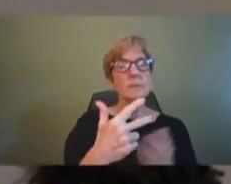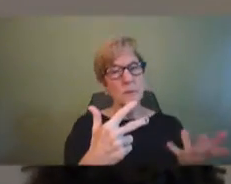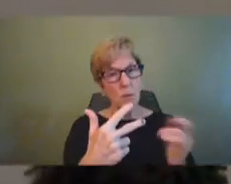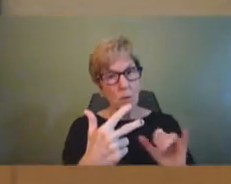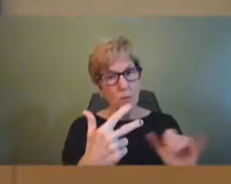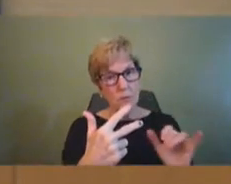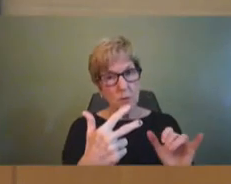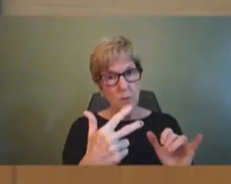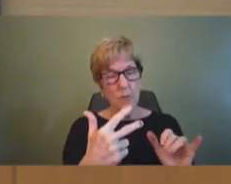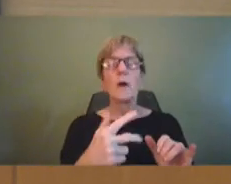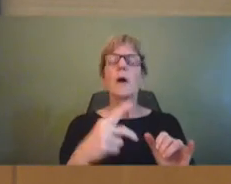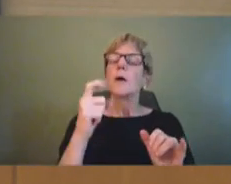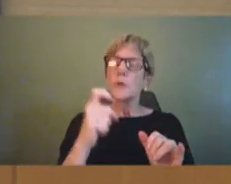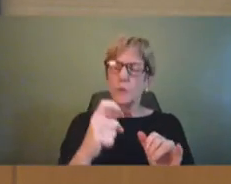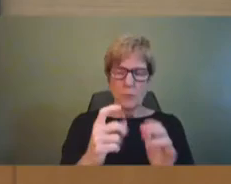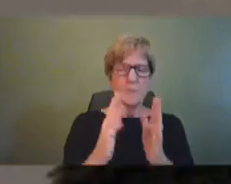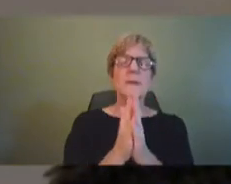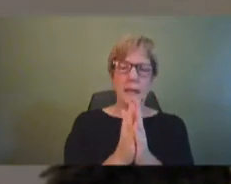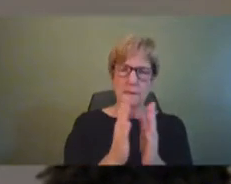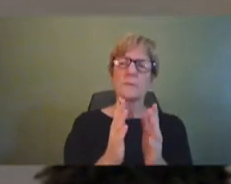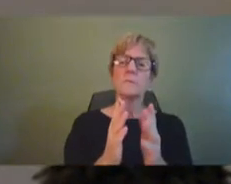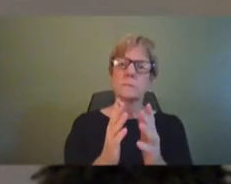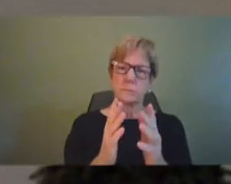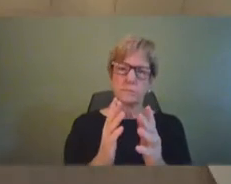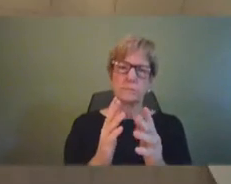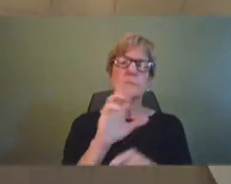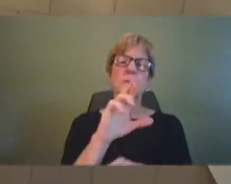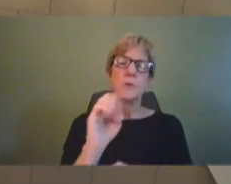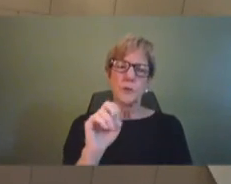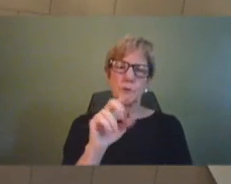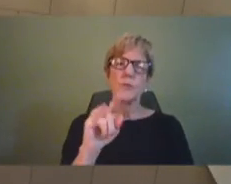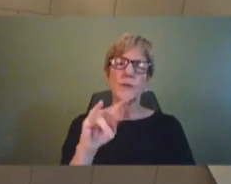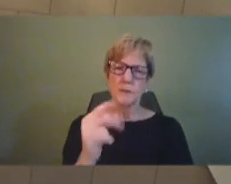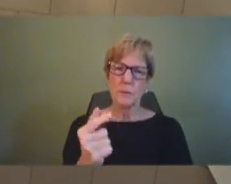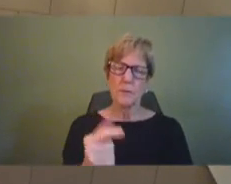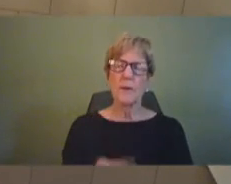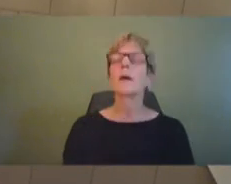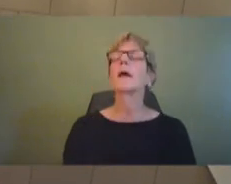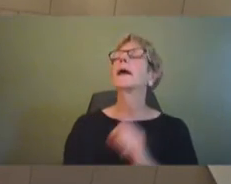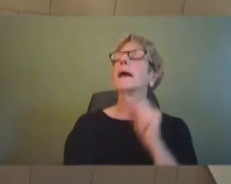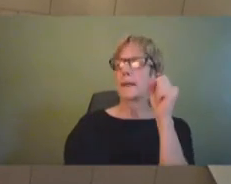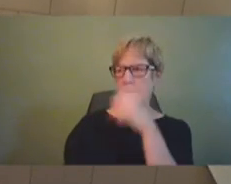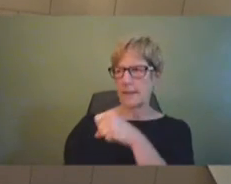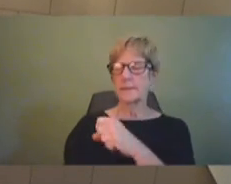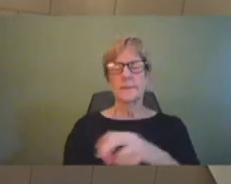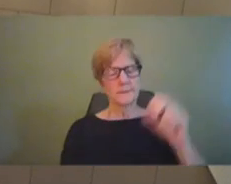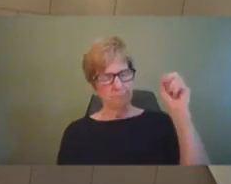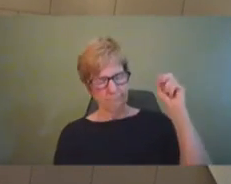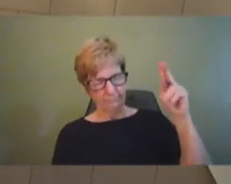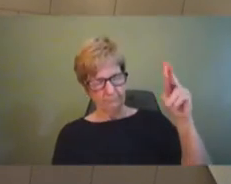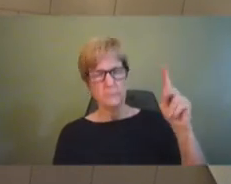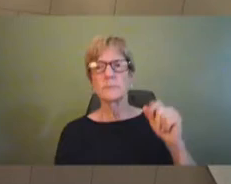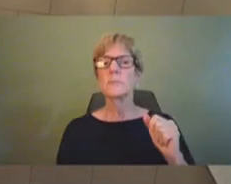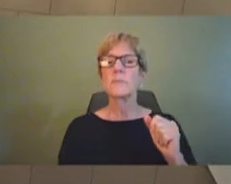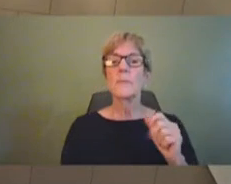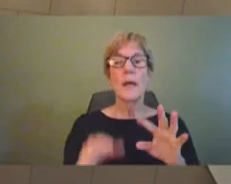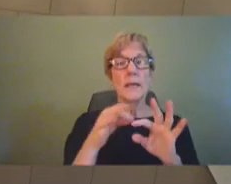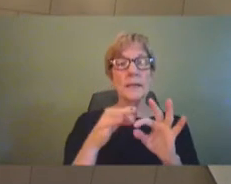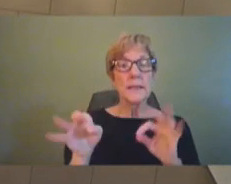rezoning yes got it okay thank you any other questions regarding item text Amendment